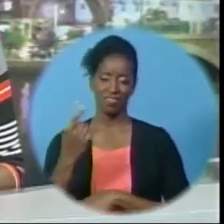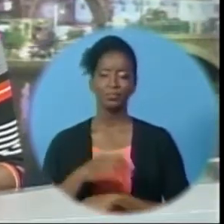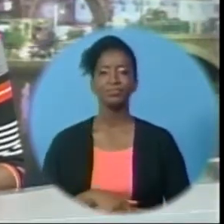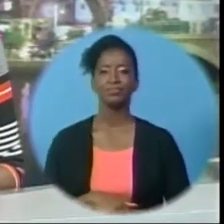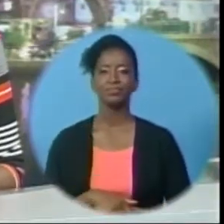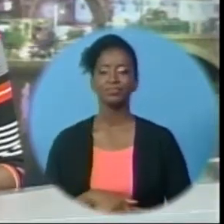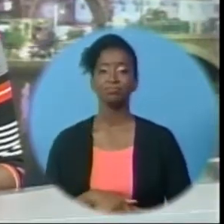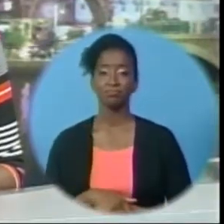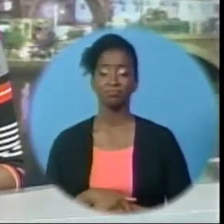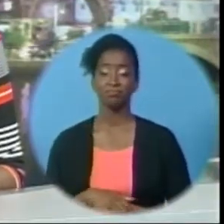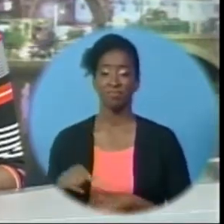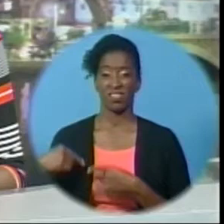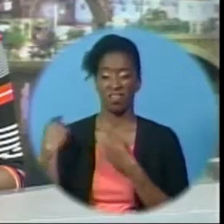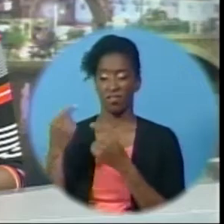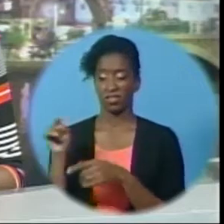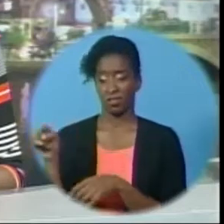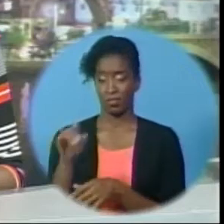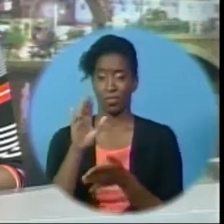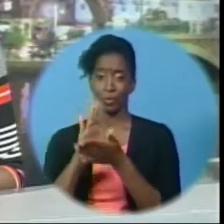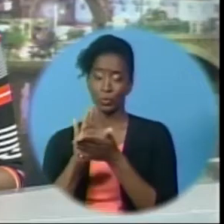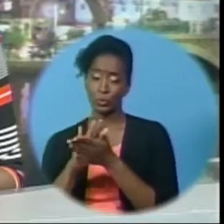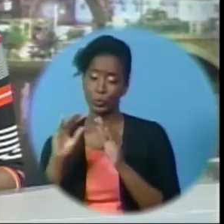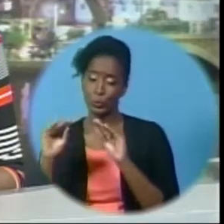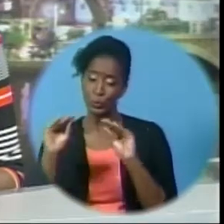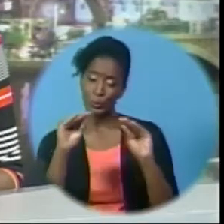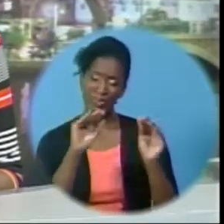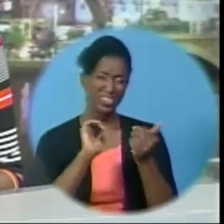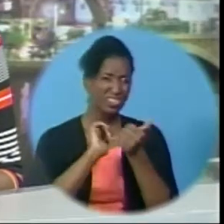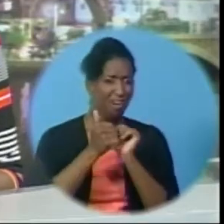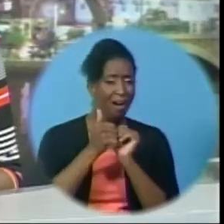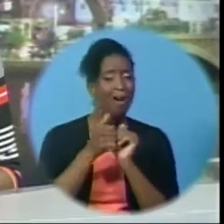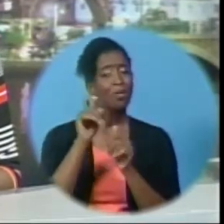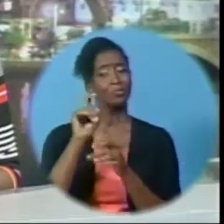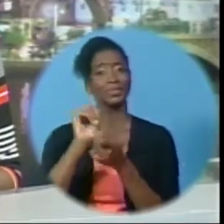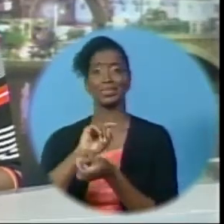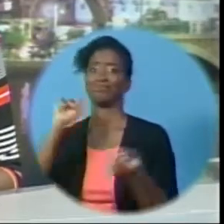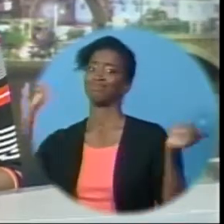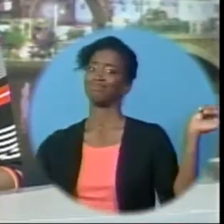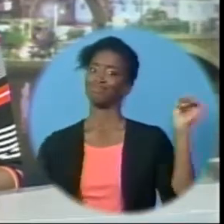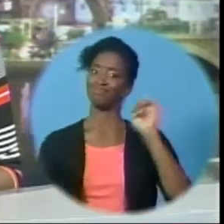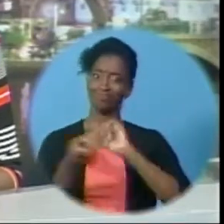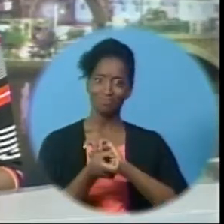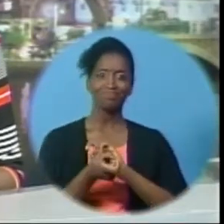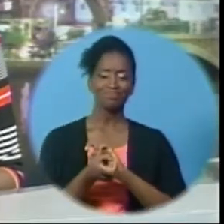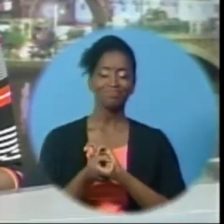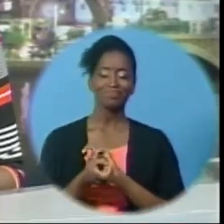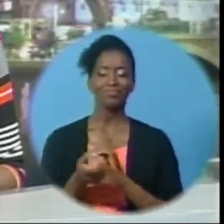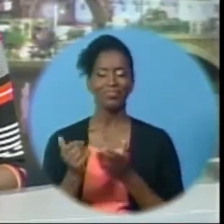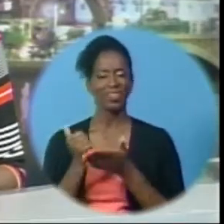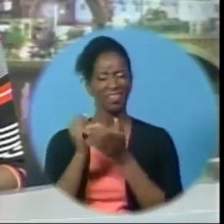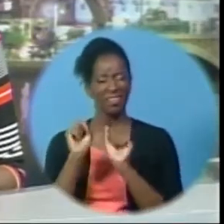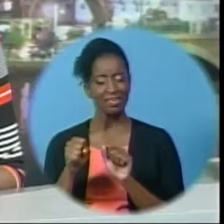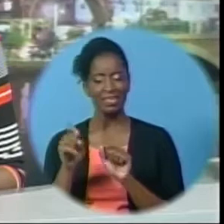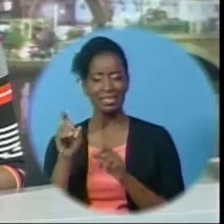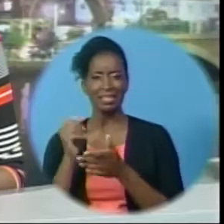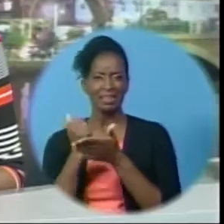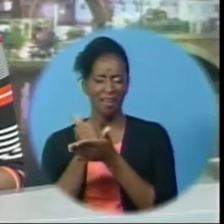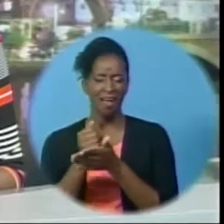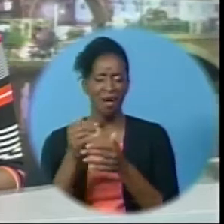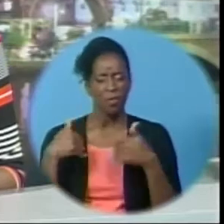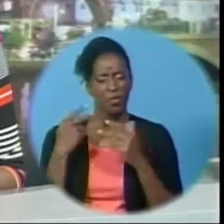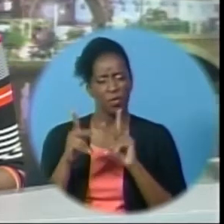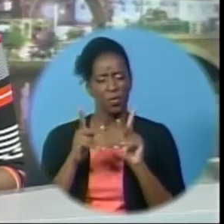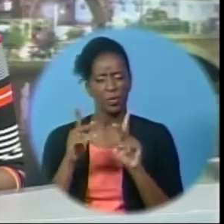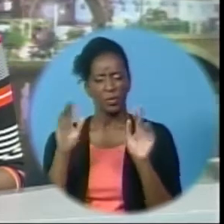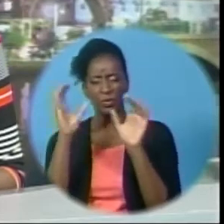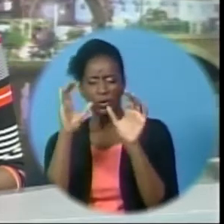major overhaul of the education system is needed, particularly in the way young people are taught to find work. CBC's general